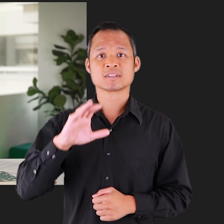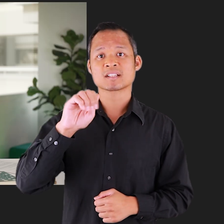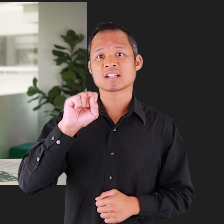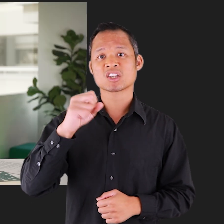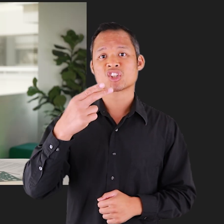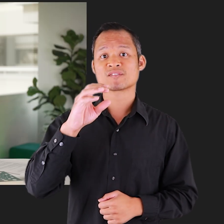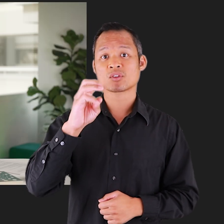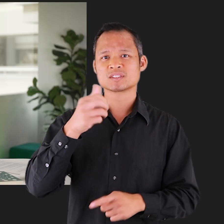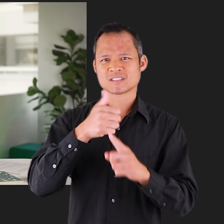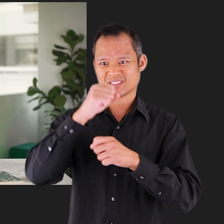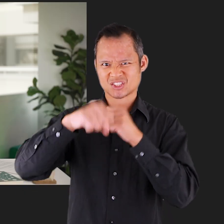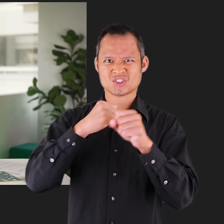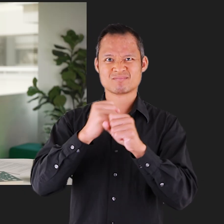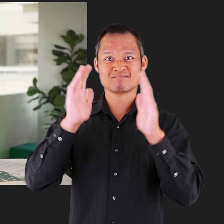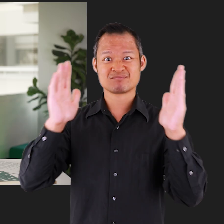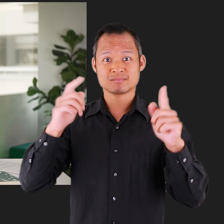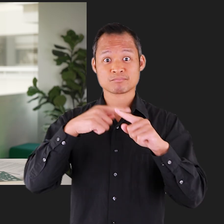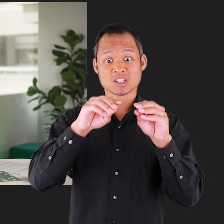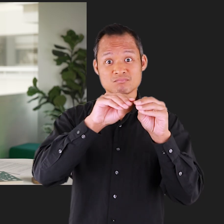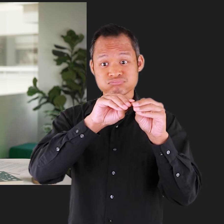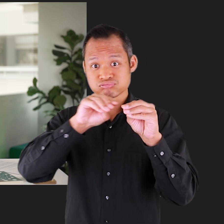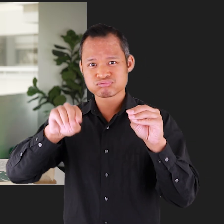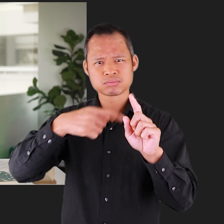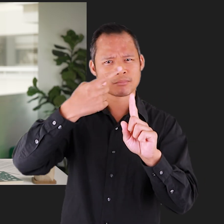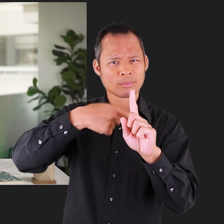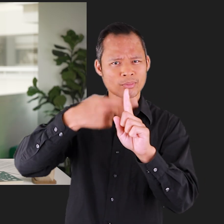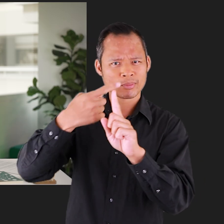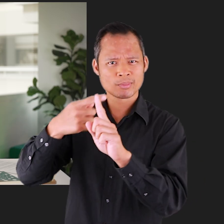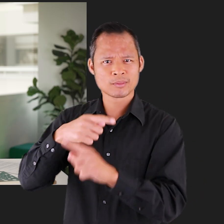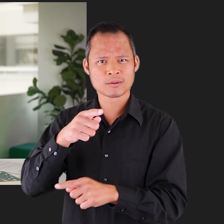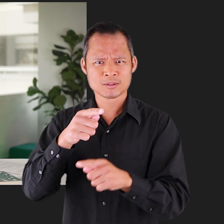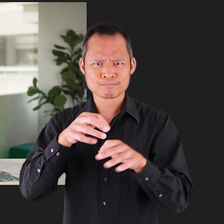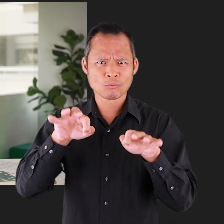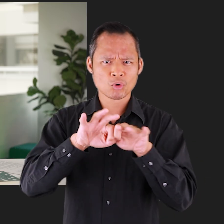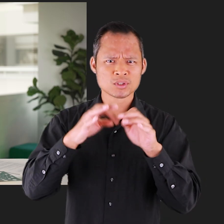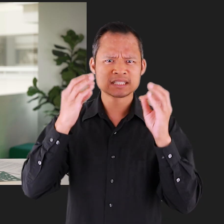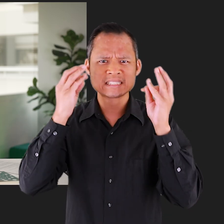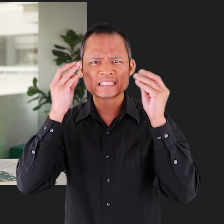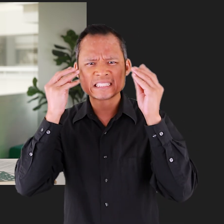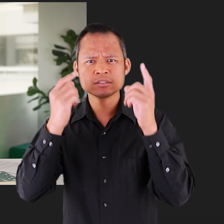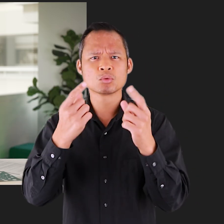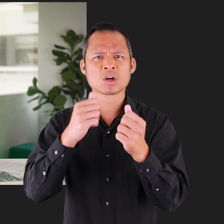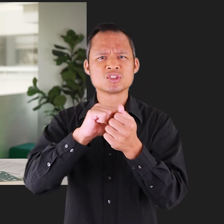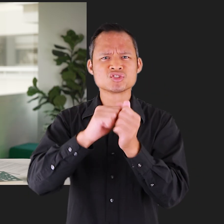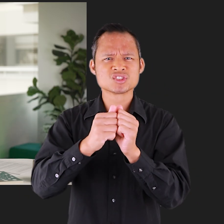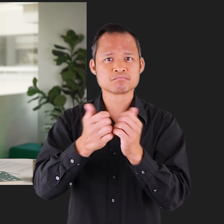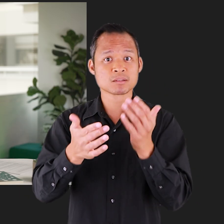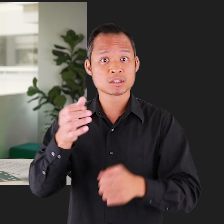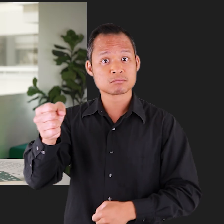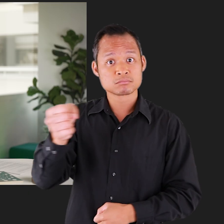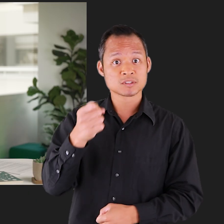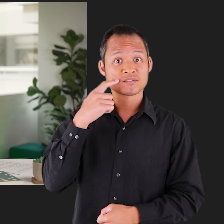The cash flow is a yearly cash flow, but done monthly. It's important to think through when things will change, like paying someone to do